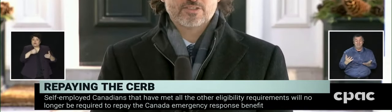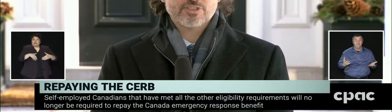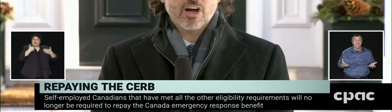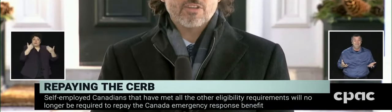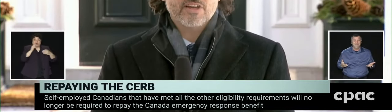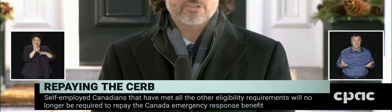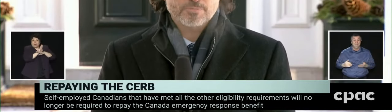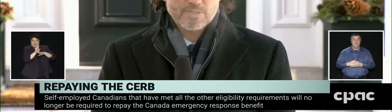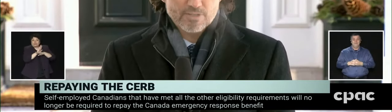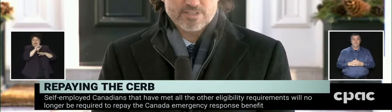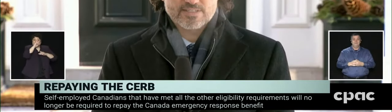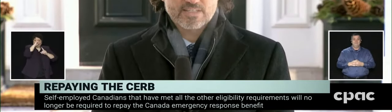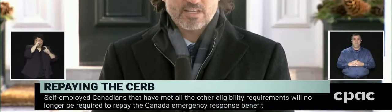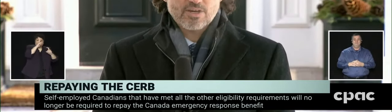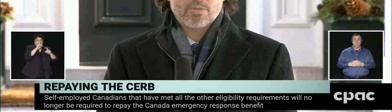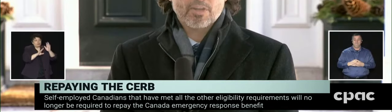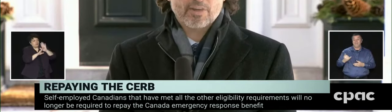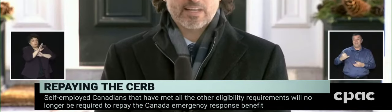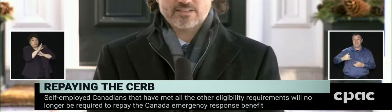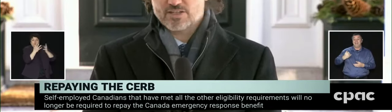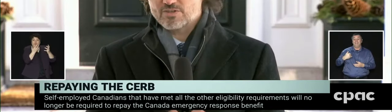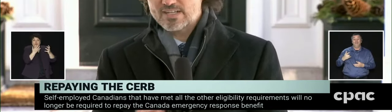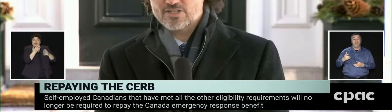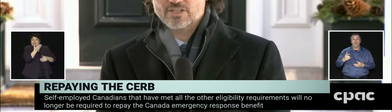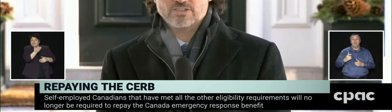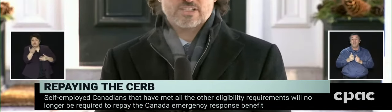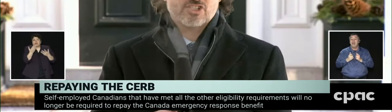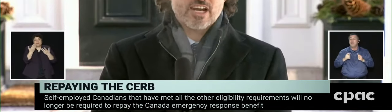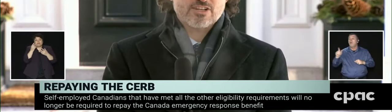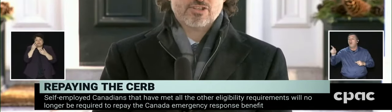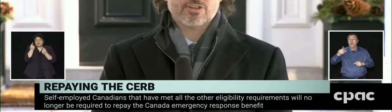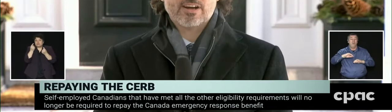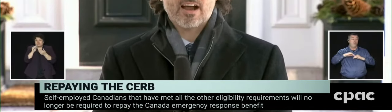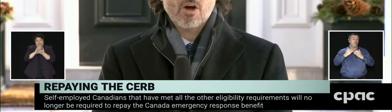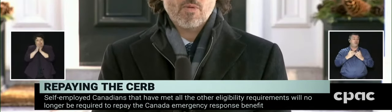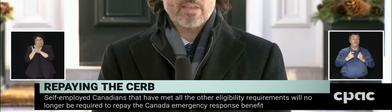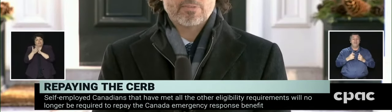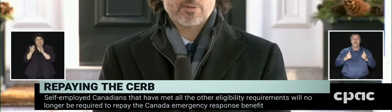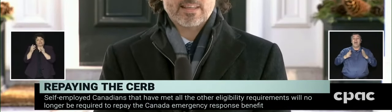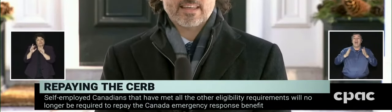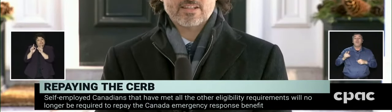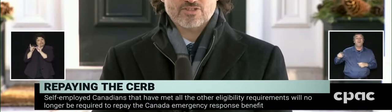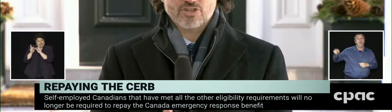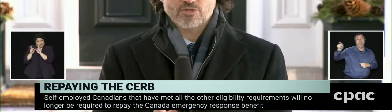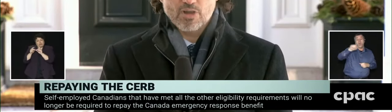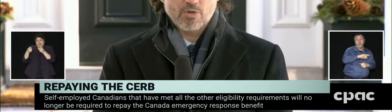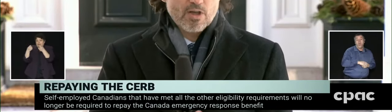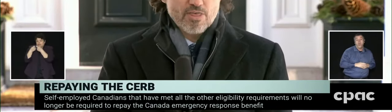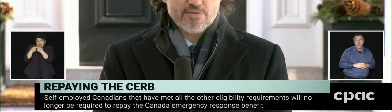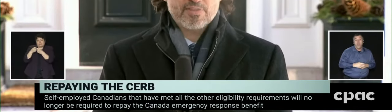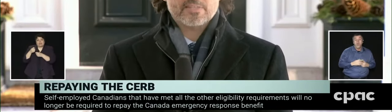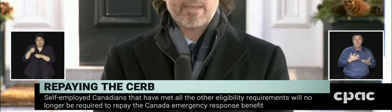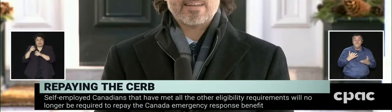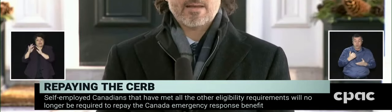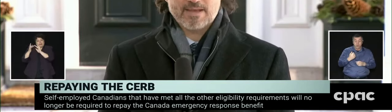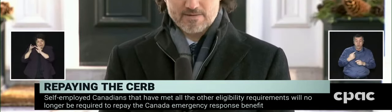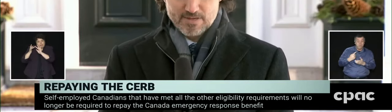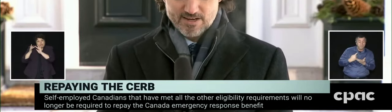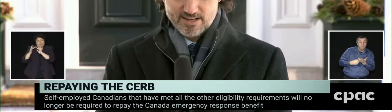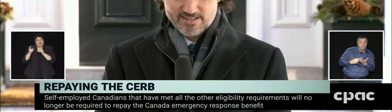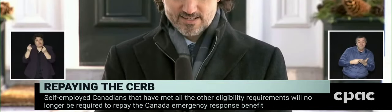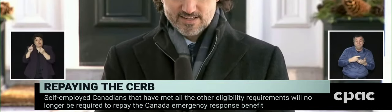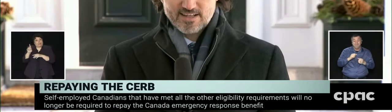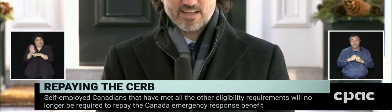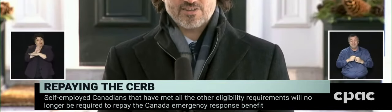across the country, all the entrepreneurs who are looking to go digital, to change their way of doing things, to grow through this pandemic